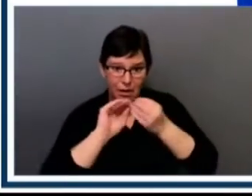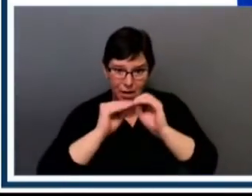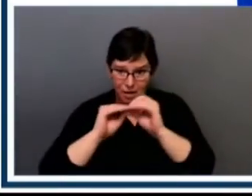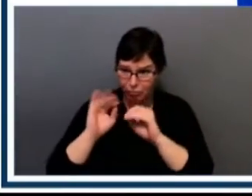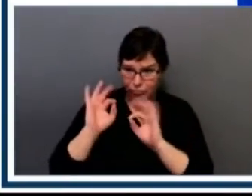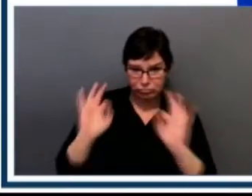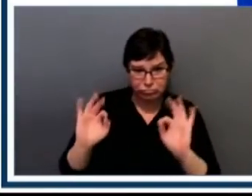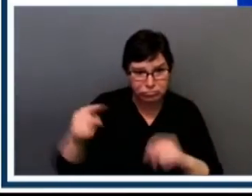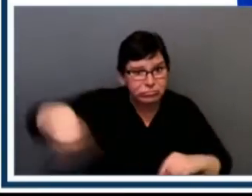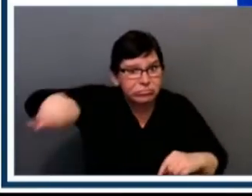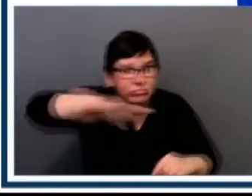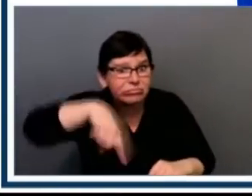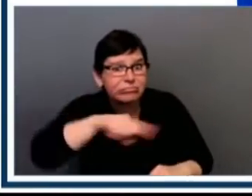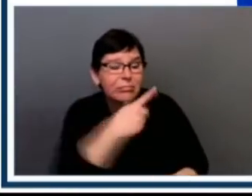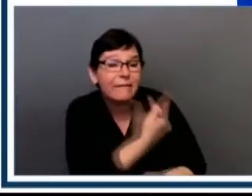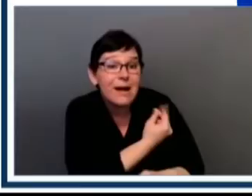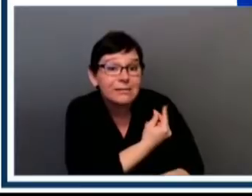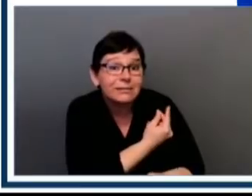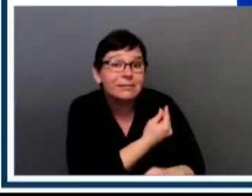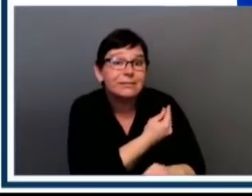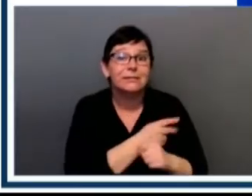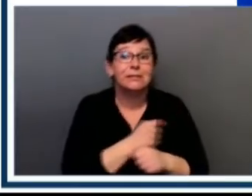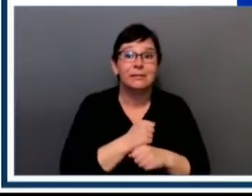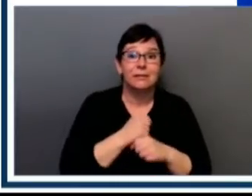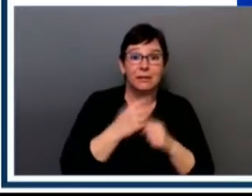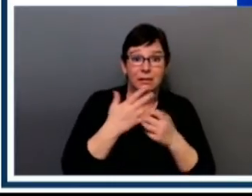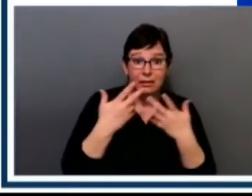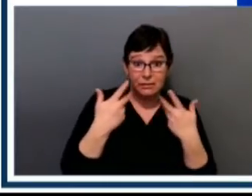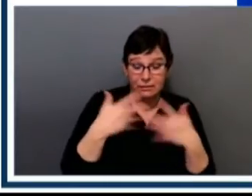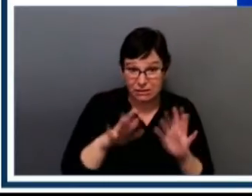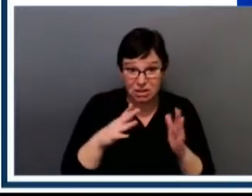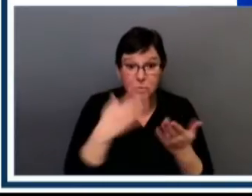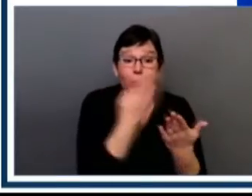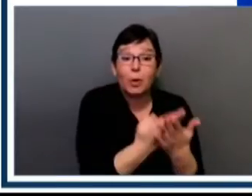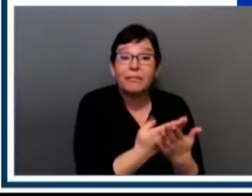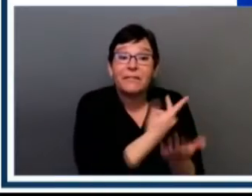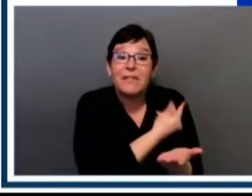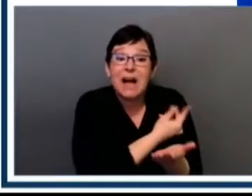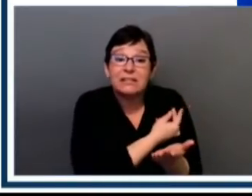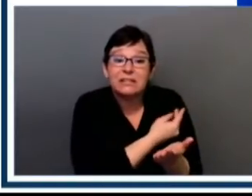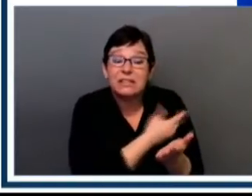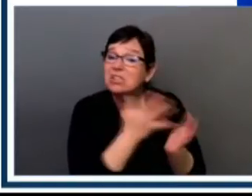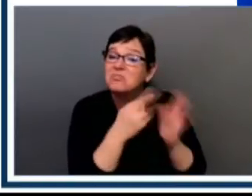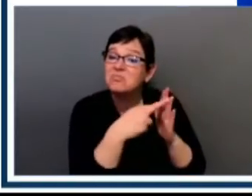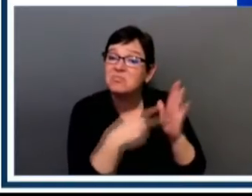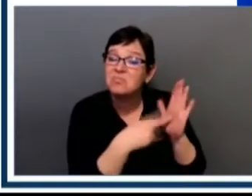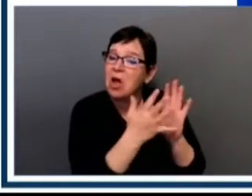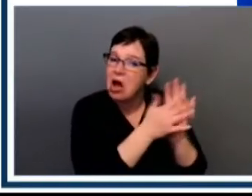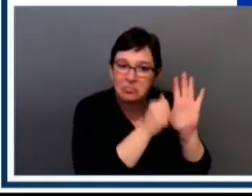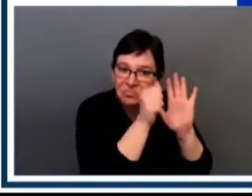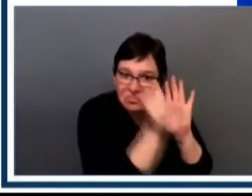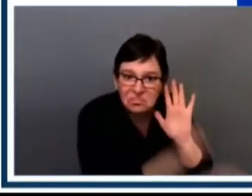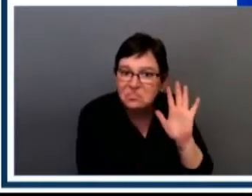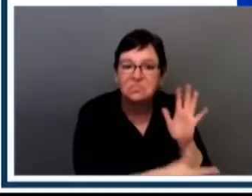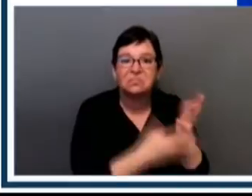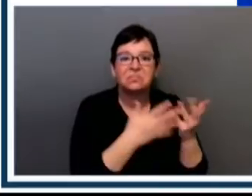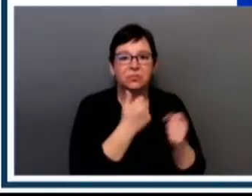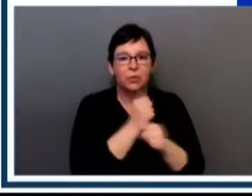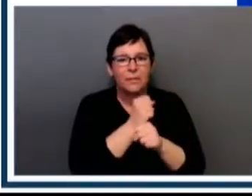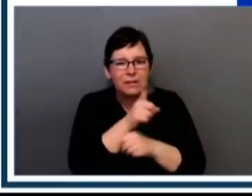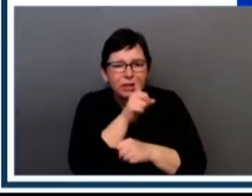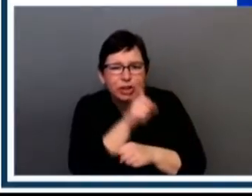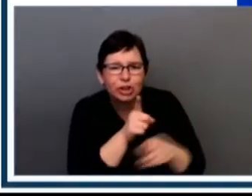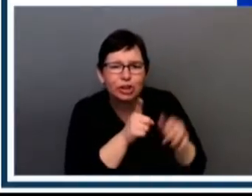signaling today that those changes are coming as well. So, we look at a lot of data points, but I think the data points